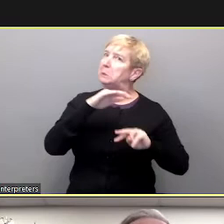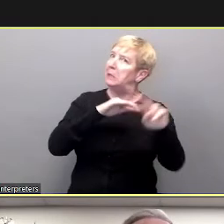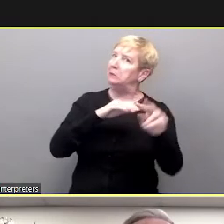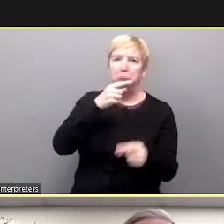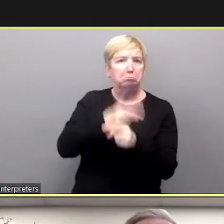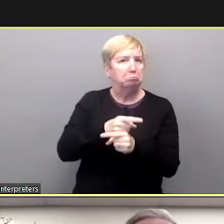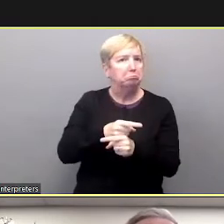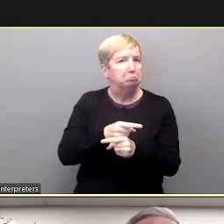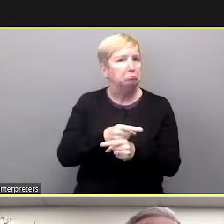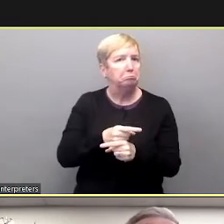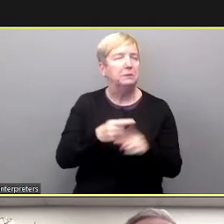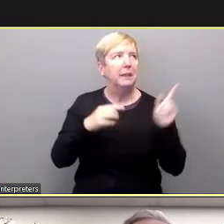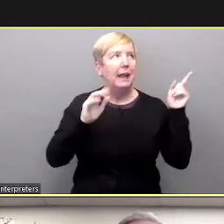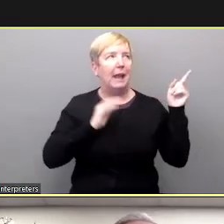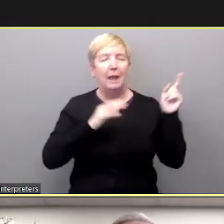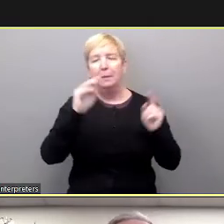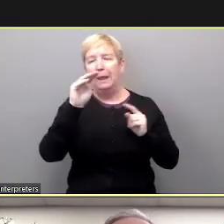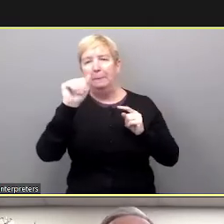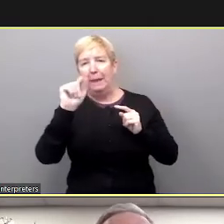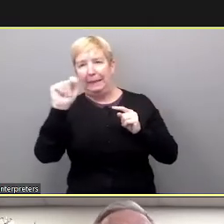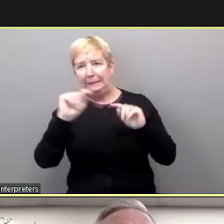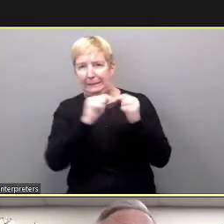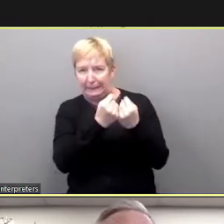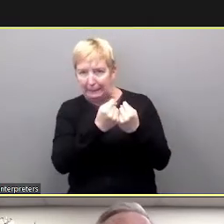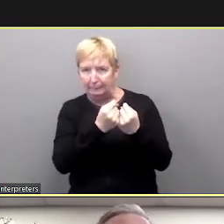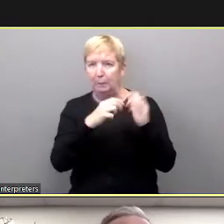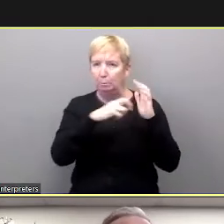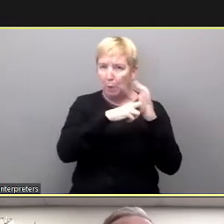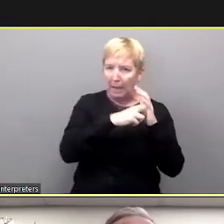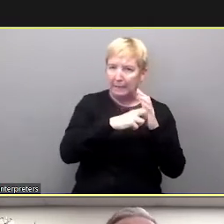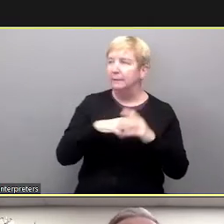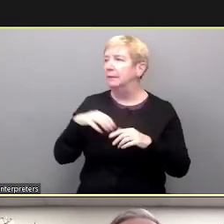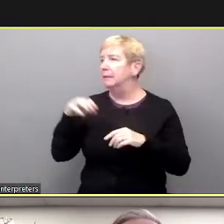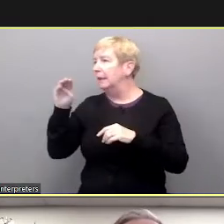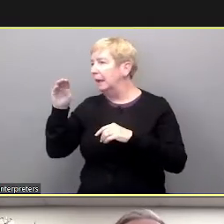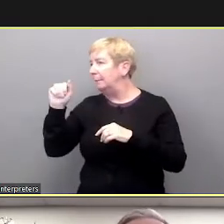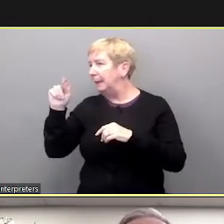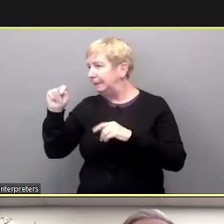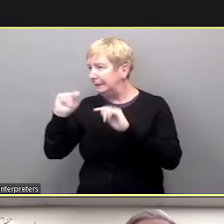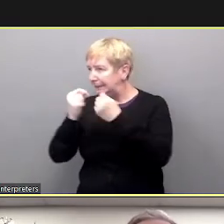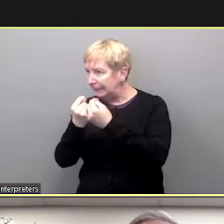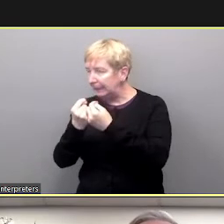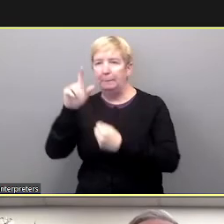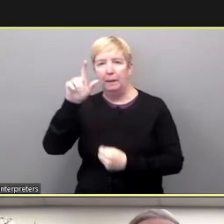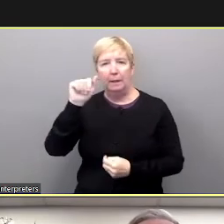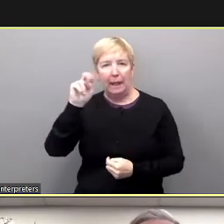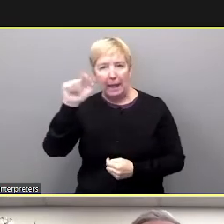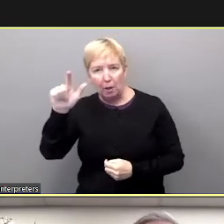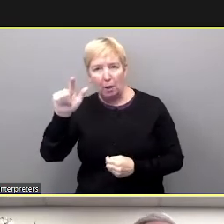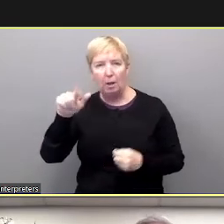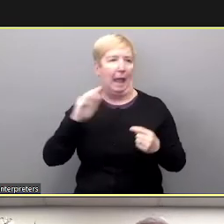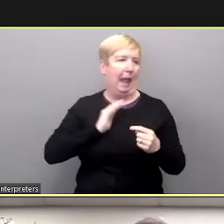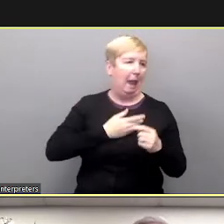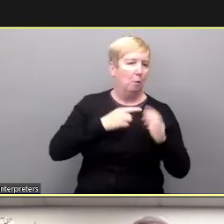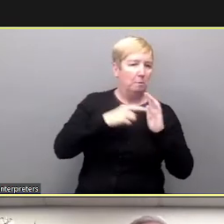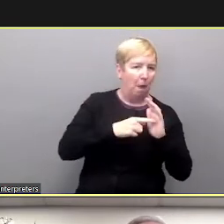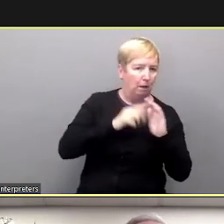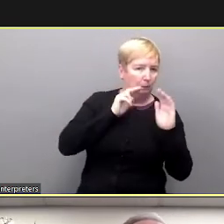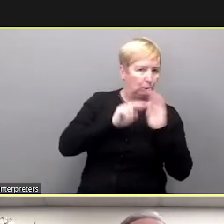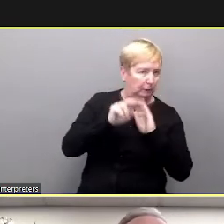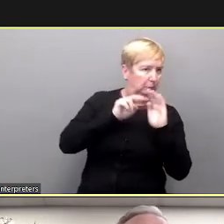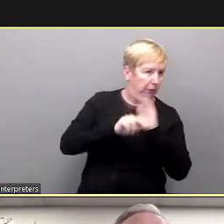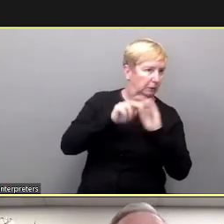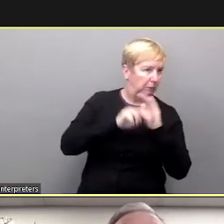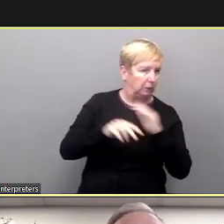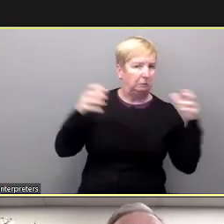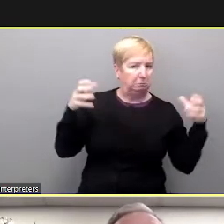on the modeling team at Presbyterian and the modeling team on Atlanta. All of the modeling done in New Mexico is based on New Mexico data.